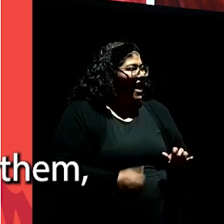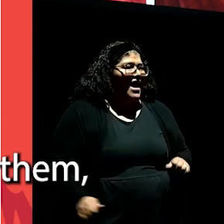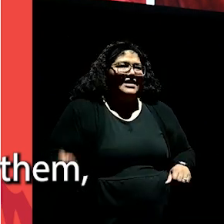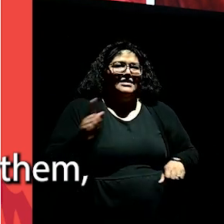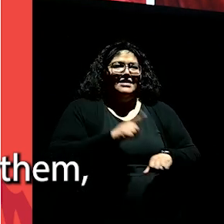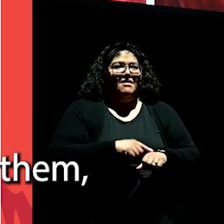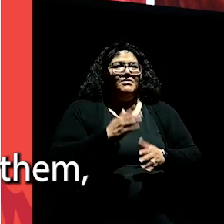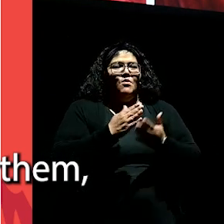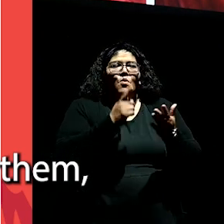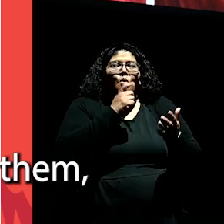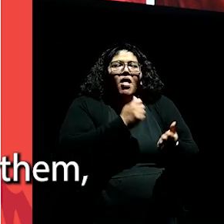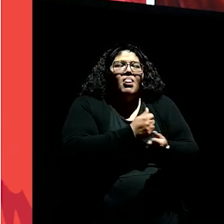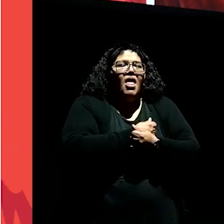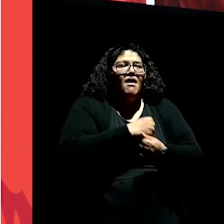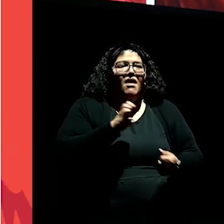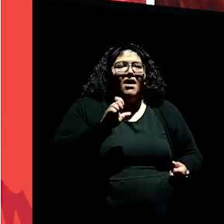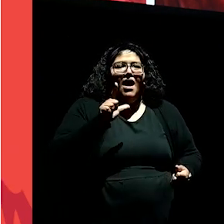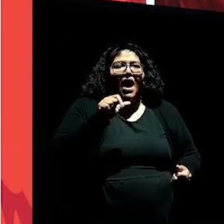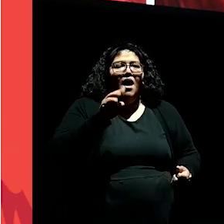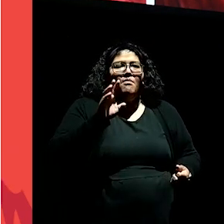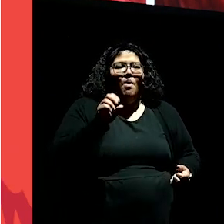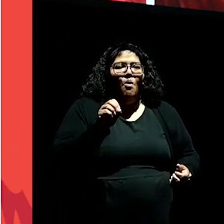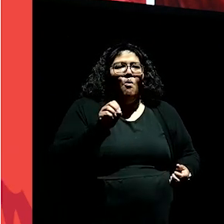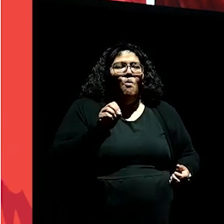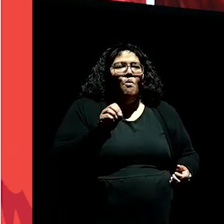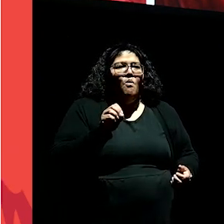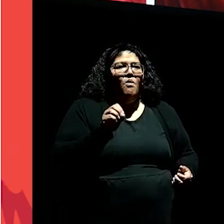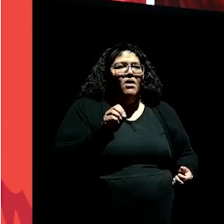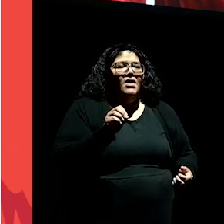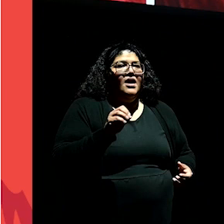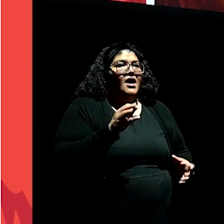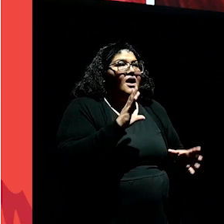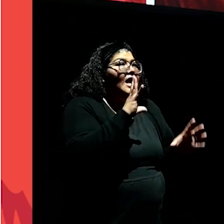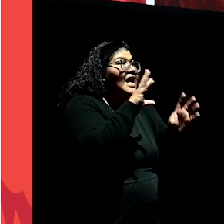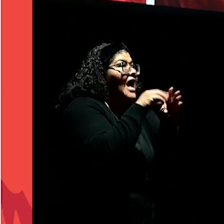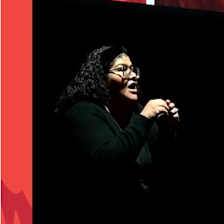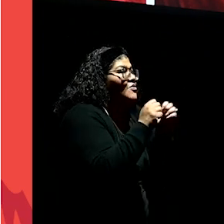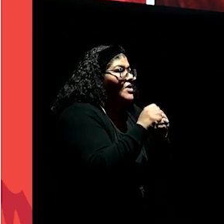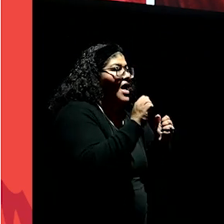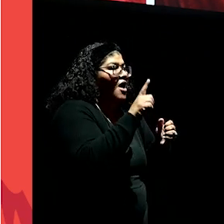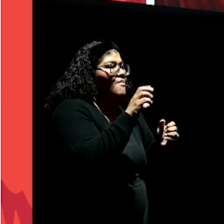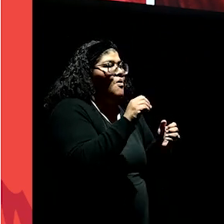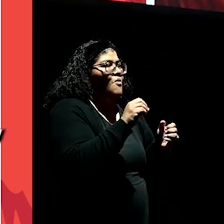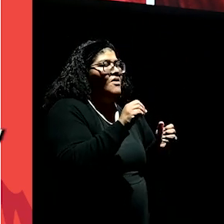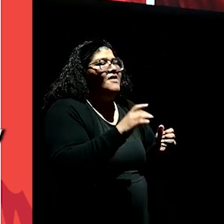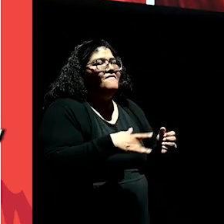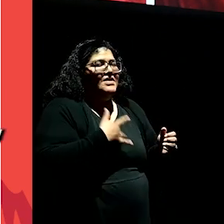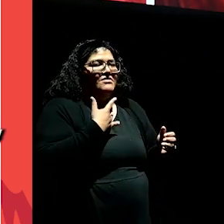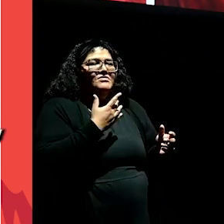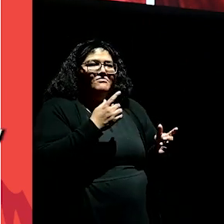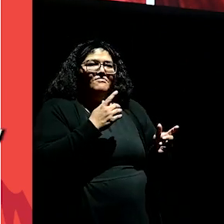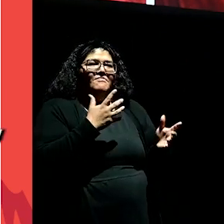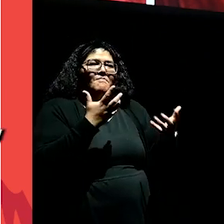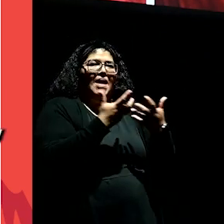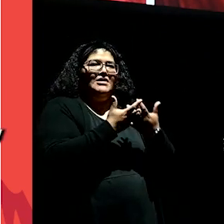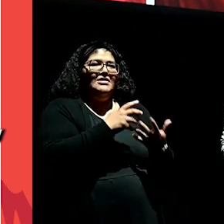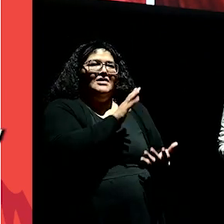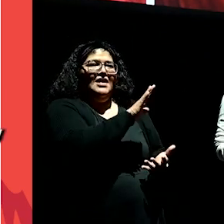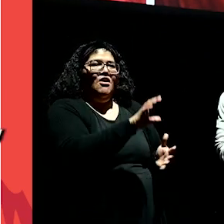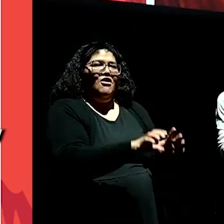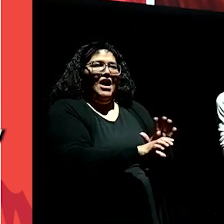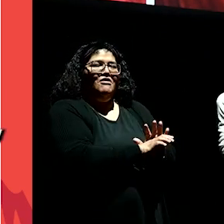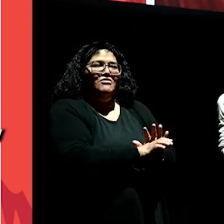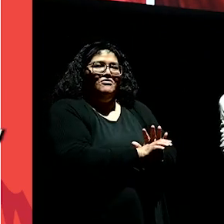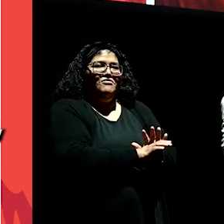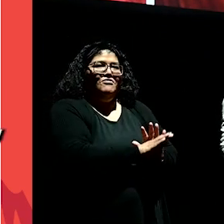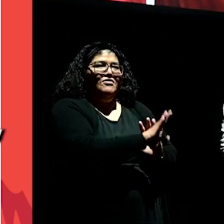someone who loves Elmo engages in Elmo, it feels true to their character. So